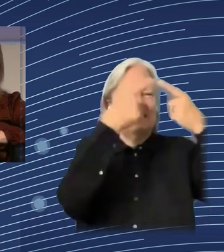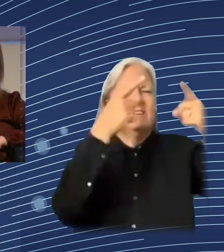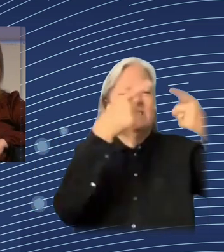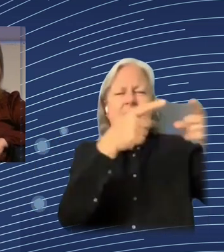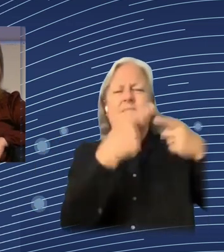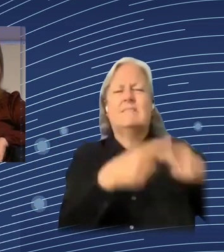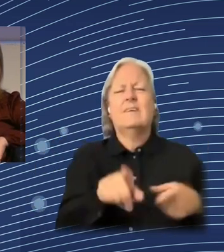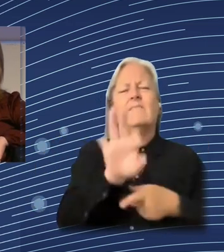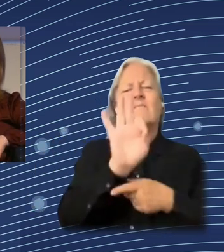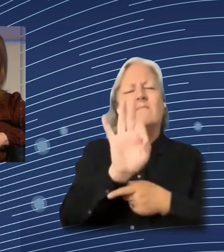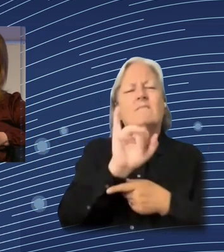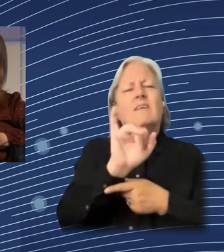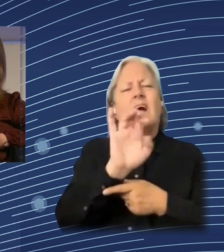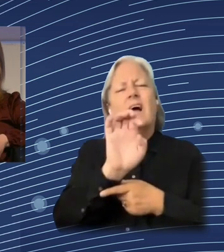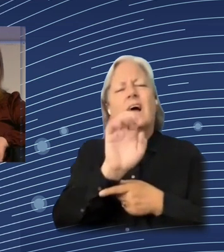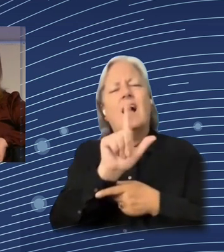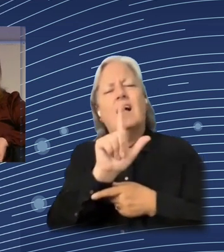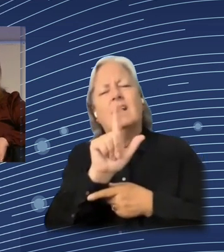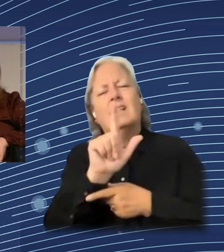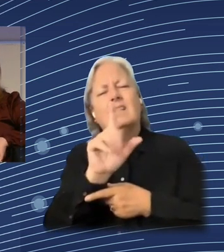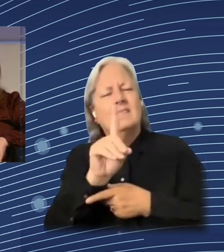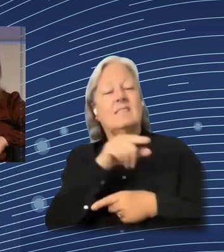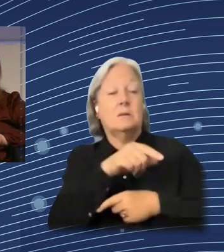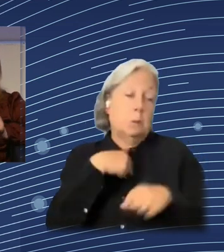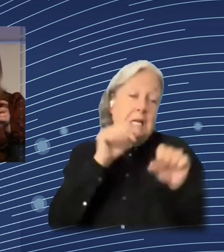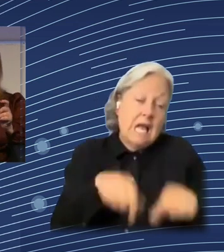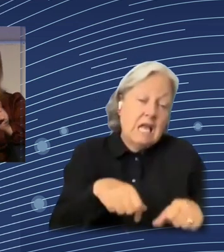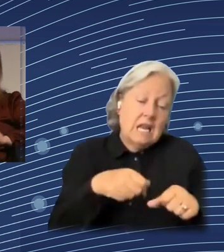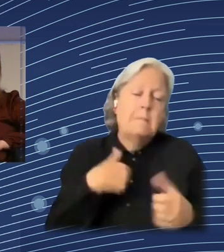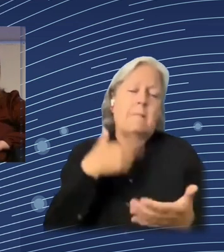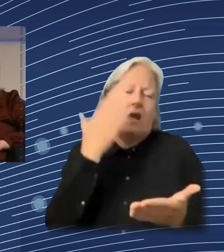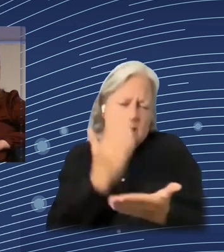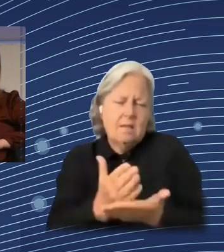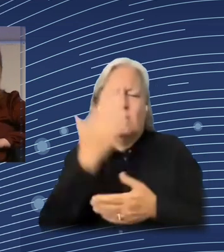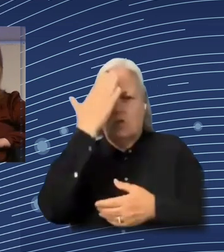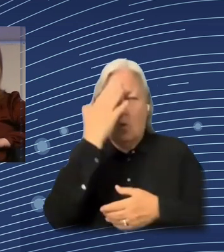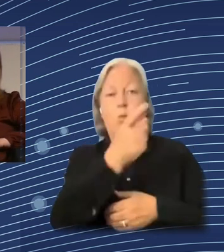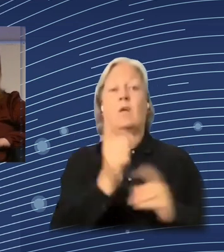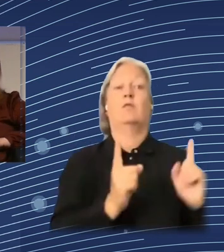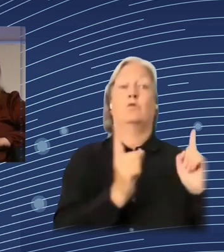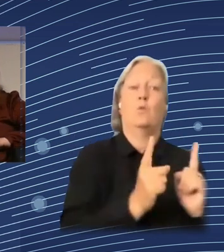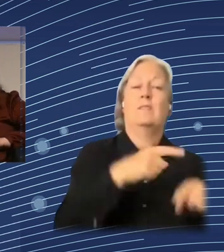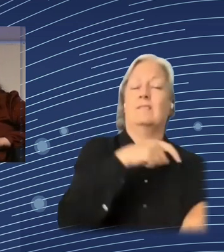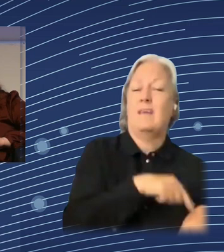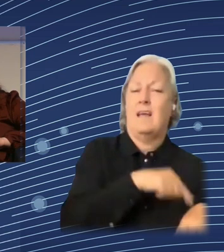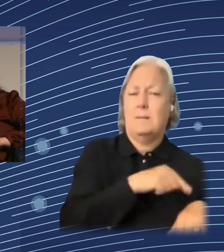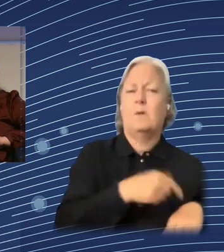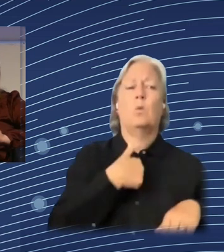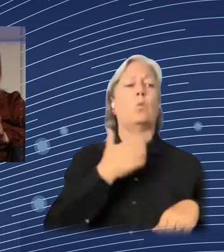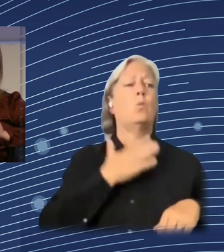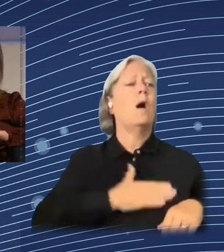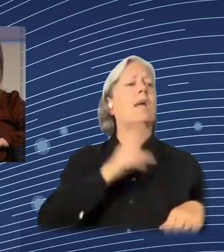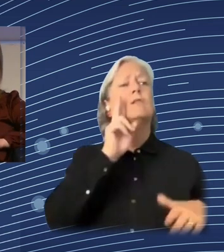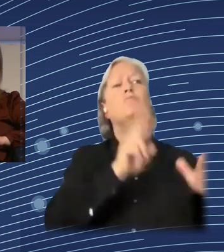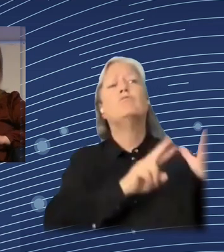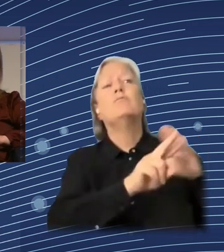we're able to do it, but I'm sure you can all guess that the shorter the time that we are trying to forecast, the better the result is. But